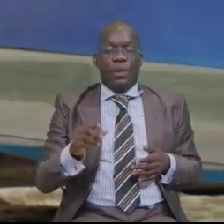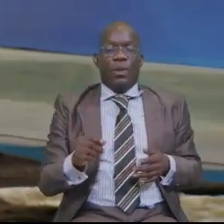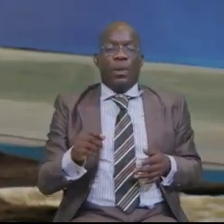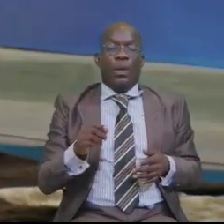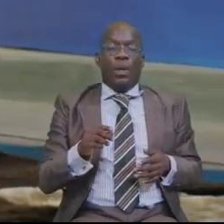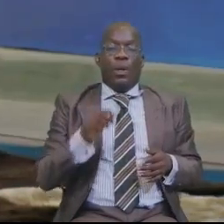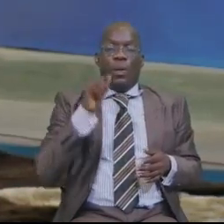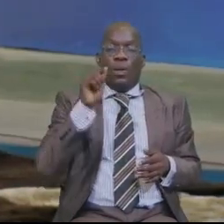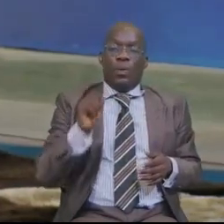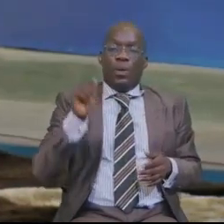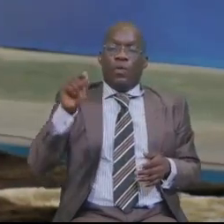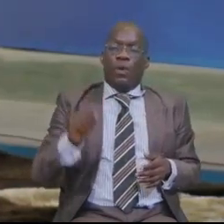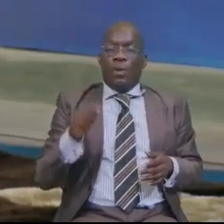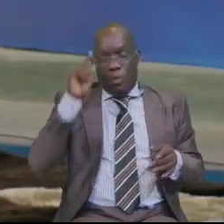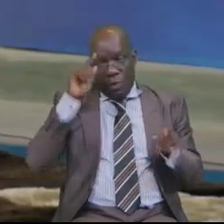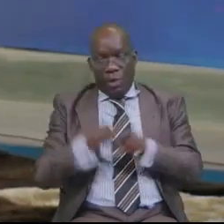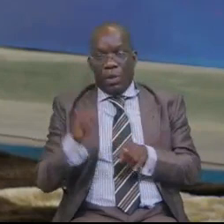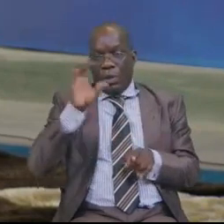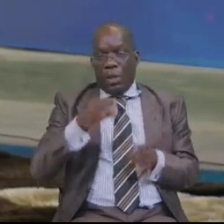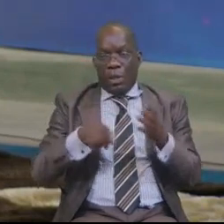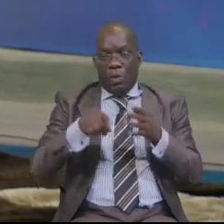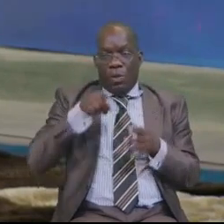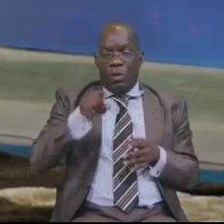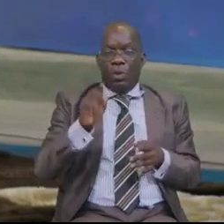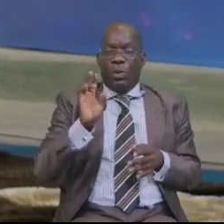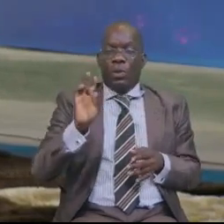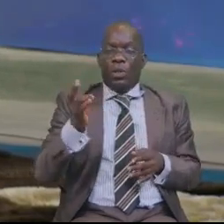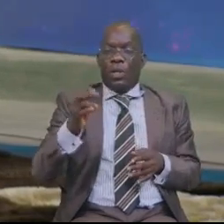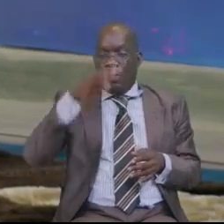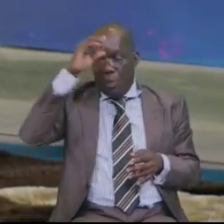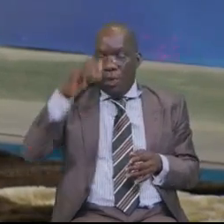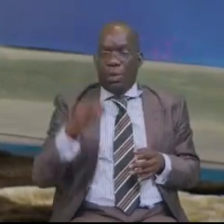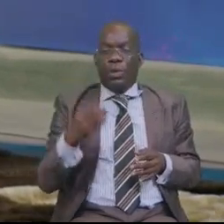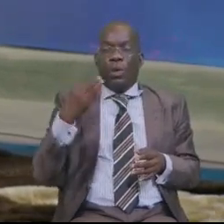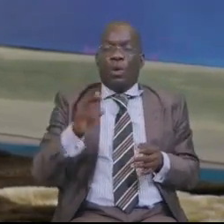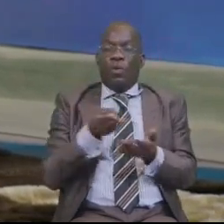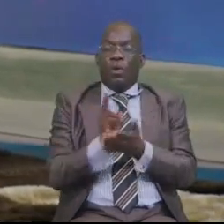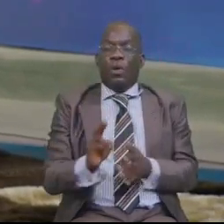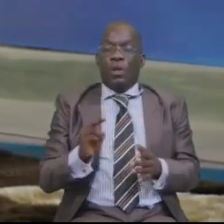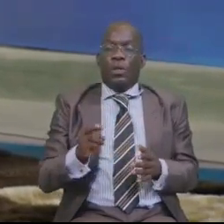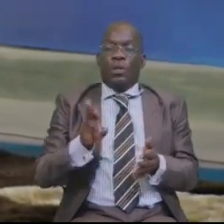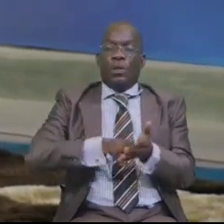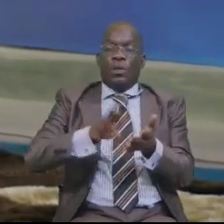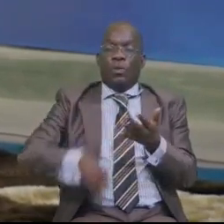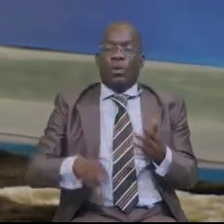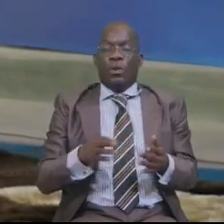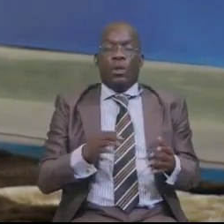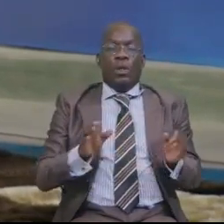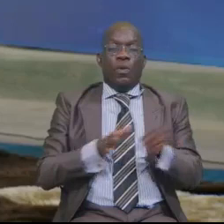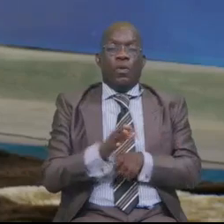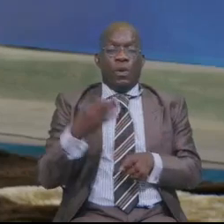you seven men of honest report, full of the Holy Ghost and wisdom, whom we